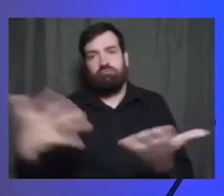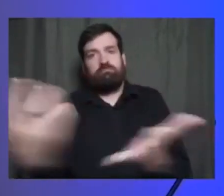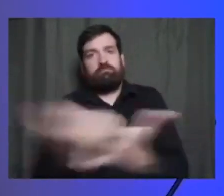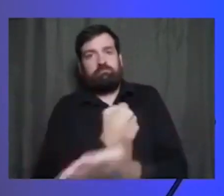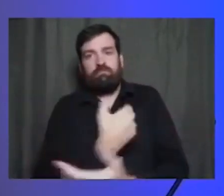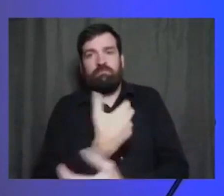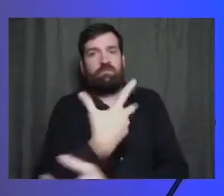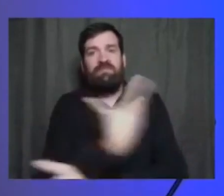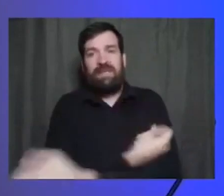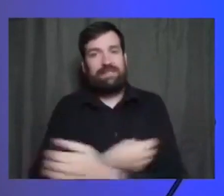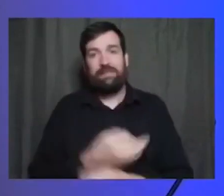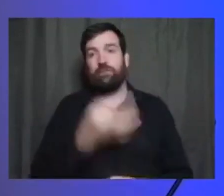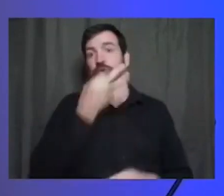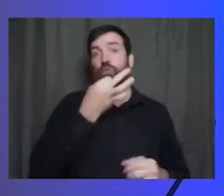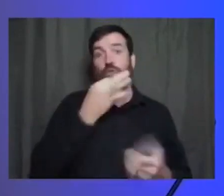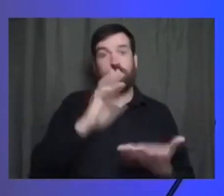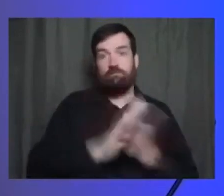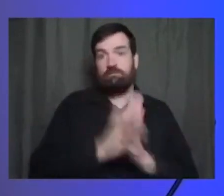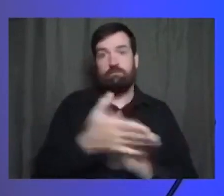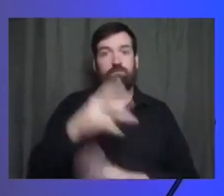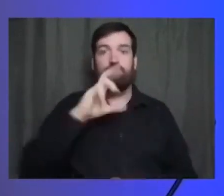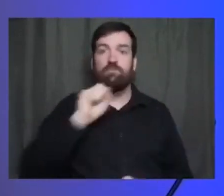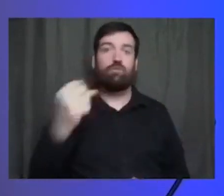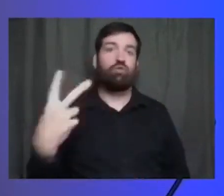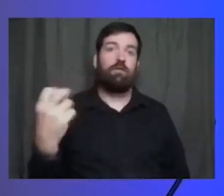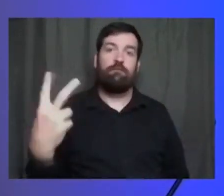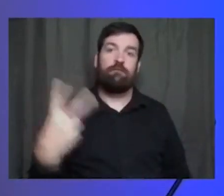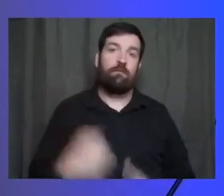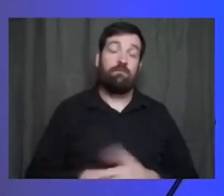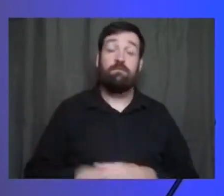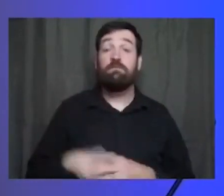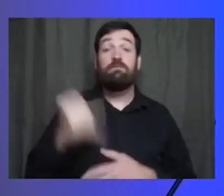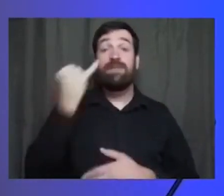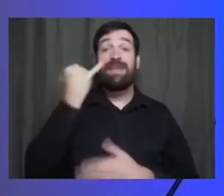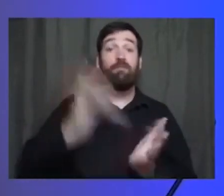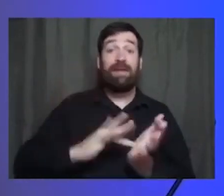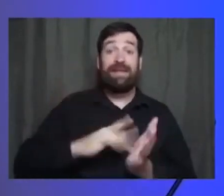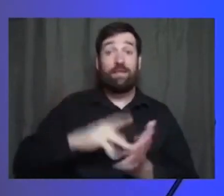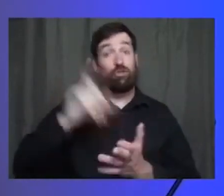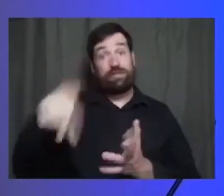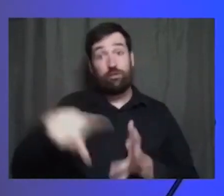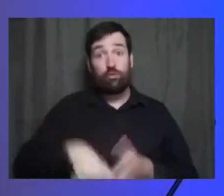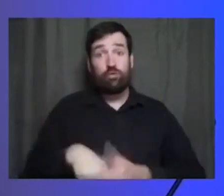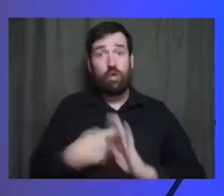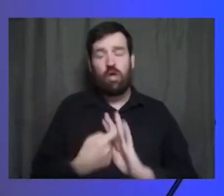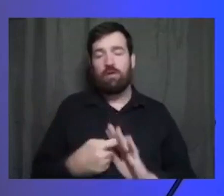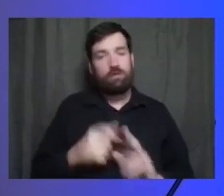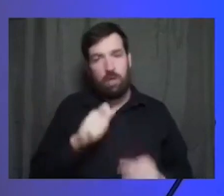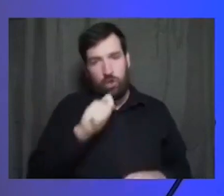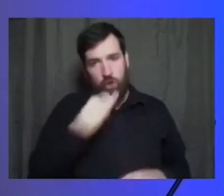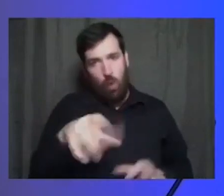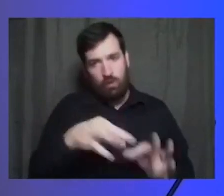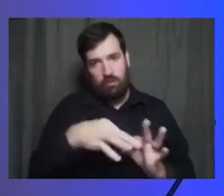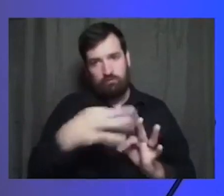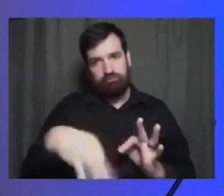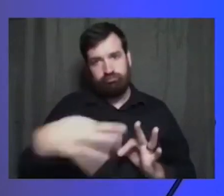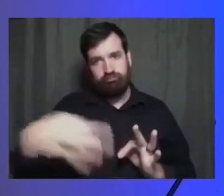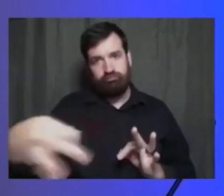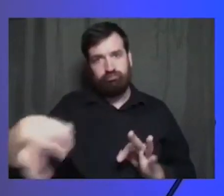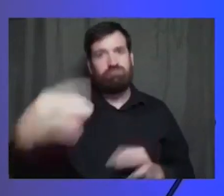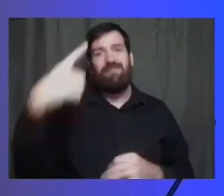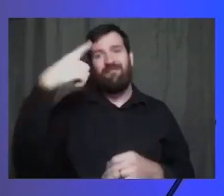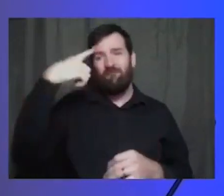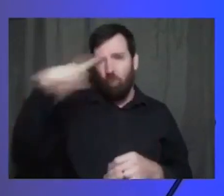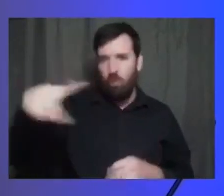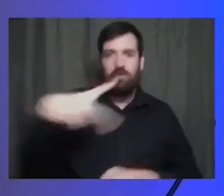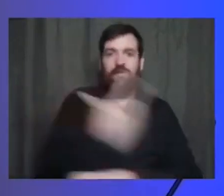12. I wouldn't, if the medication needs to be started, I wouldn't delay starting a medication for the vaccination. I